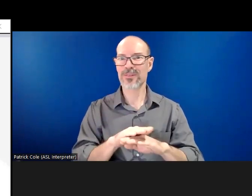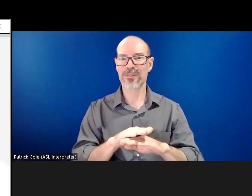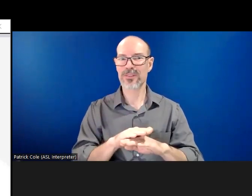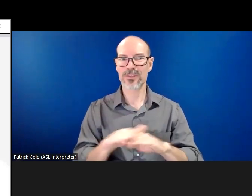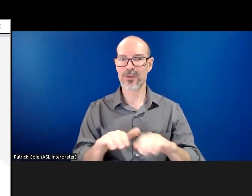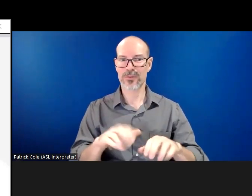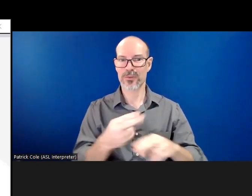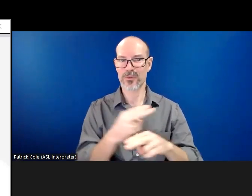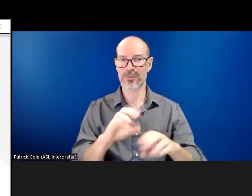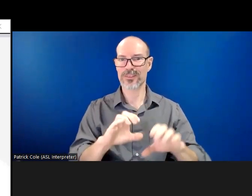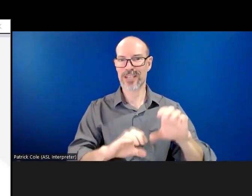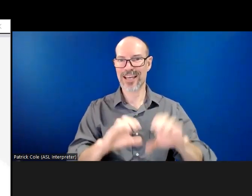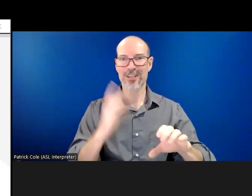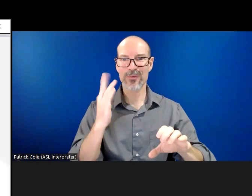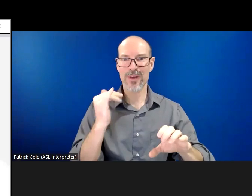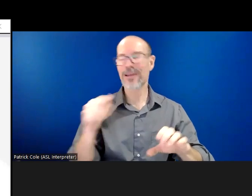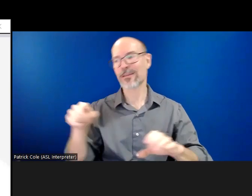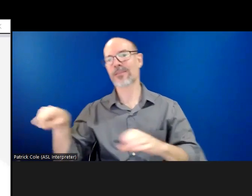view.